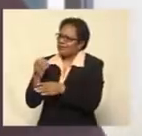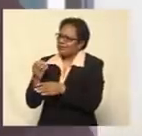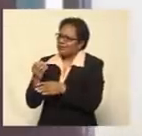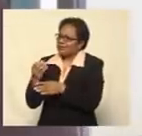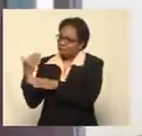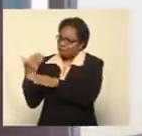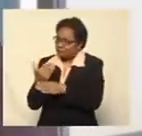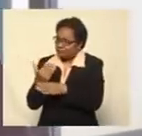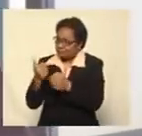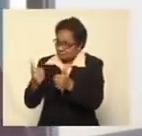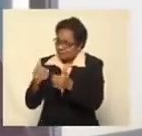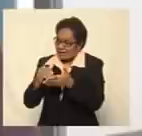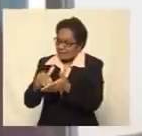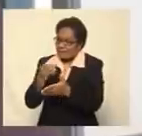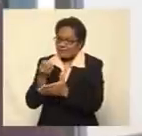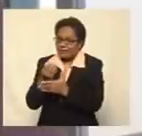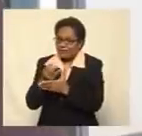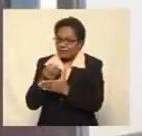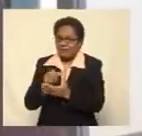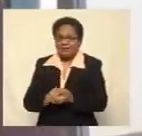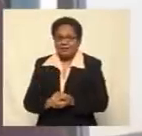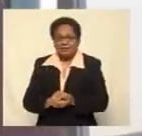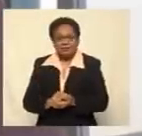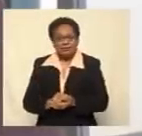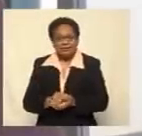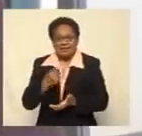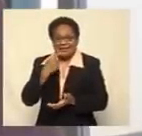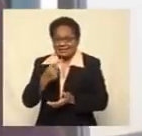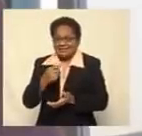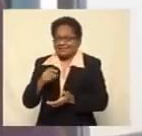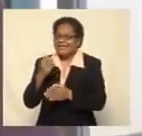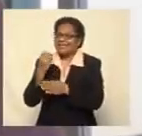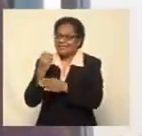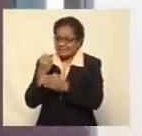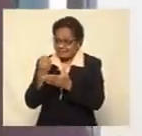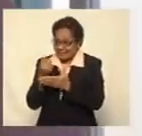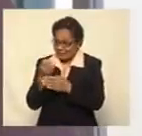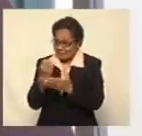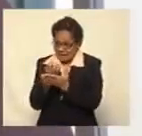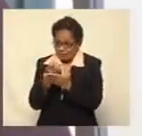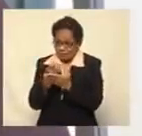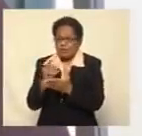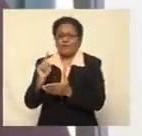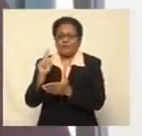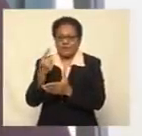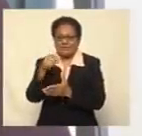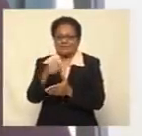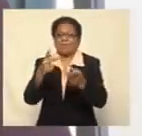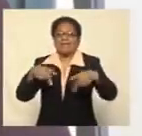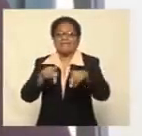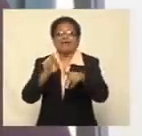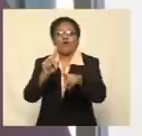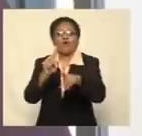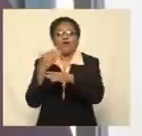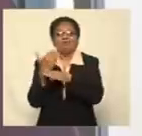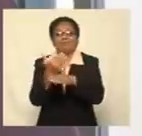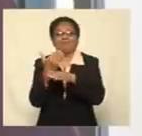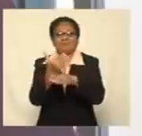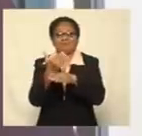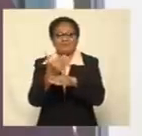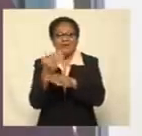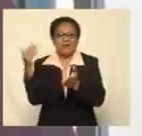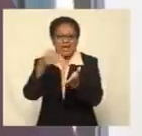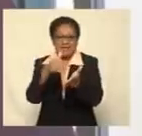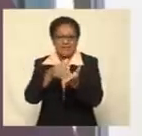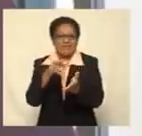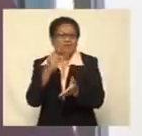Savu was initially the main yachting, started nautical tourism, so it was great to get the yachts back. And it's a